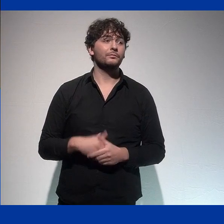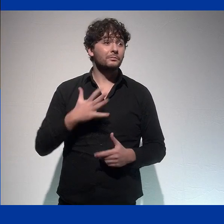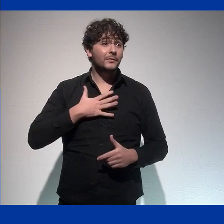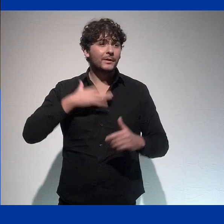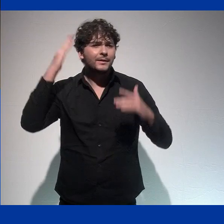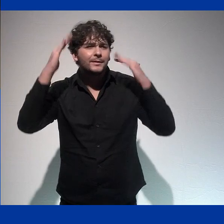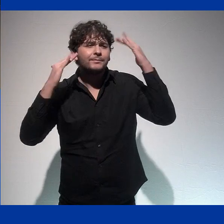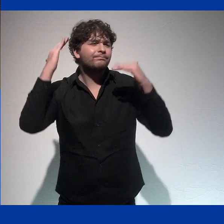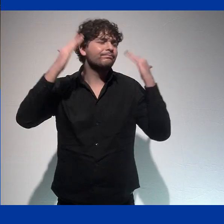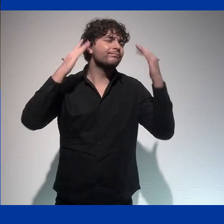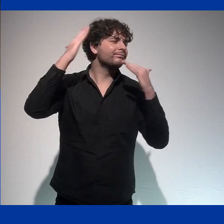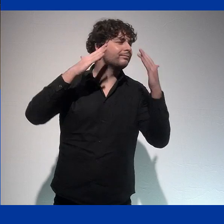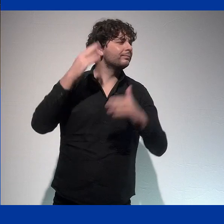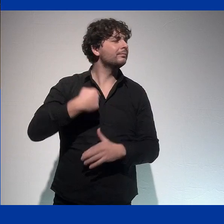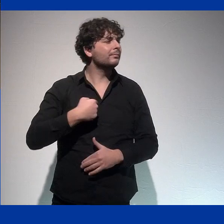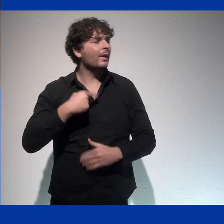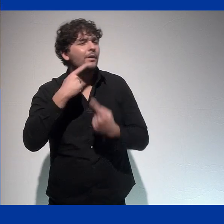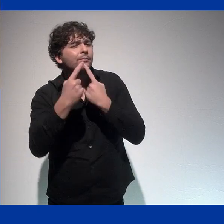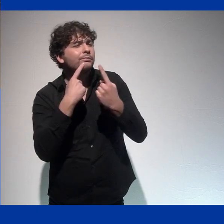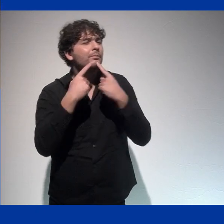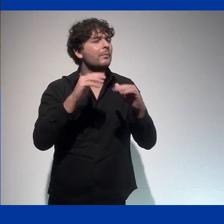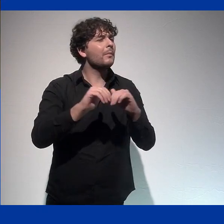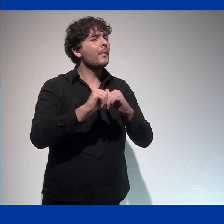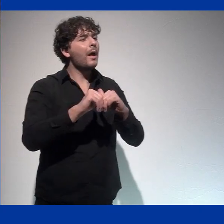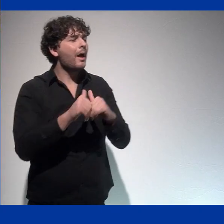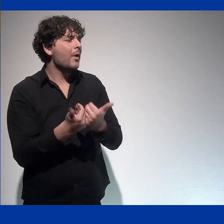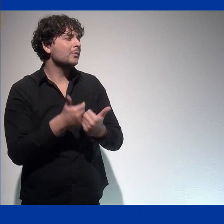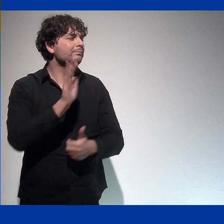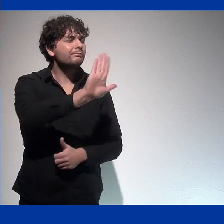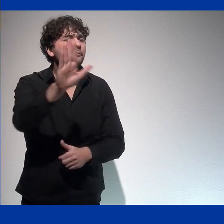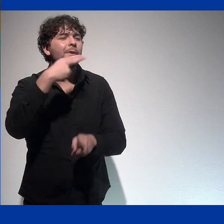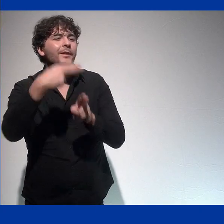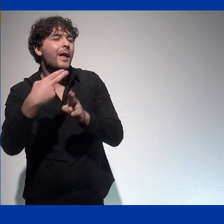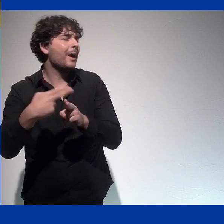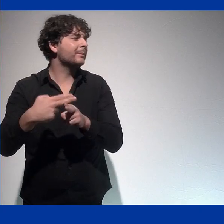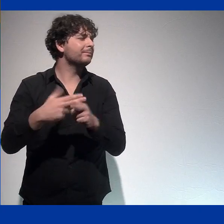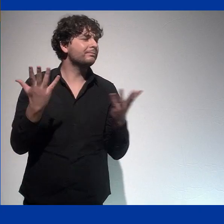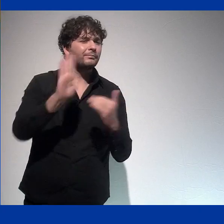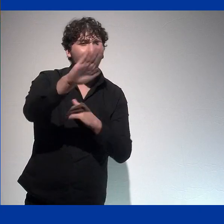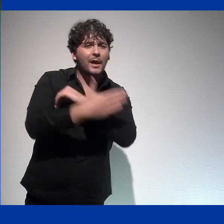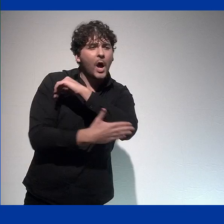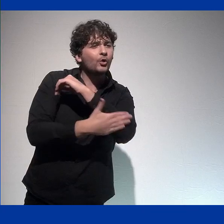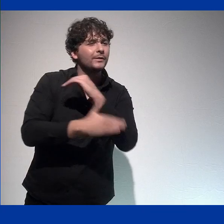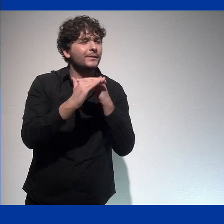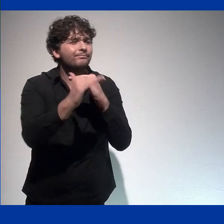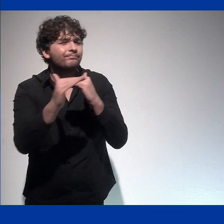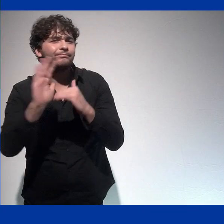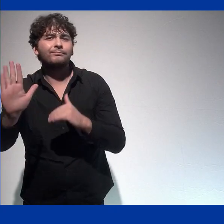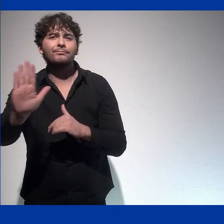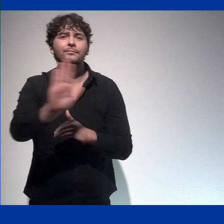week. Thank you for all of you for sharing your takeaways from the convention and giving us an outlook on how the Bonn